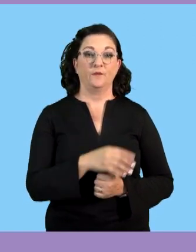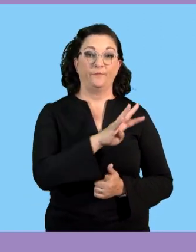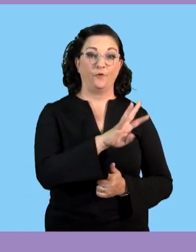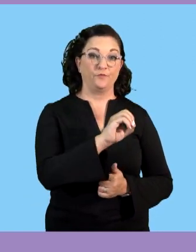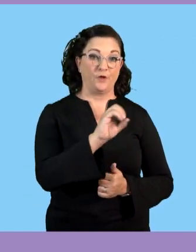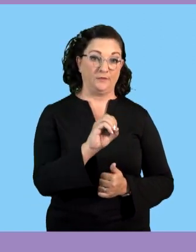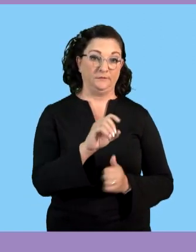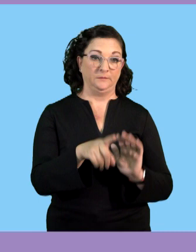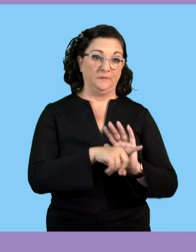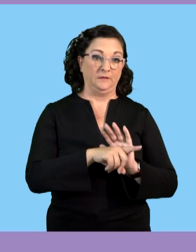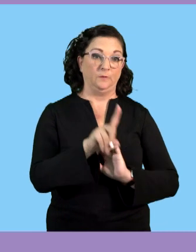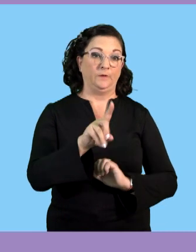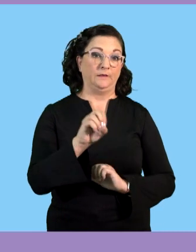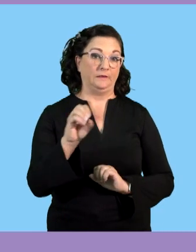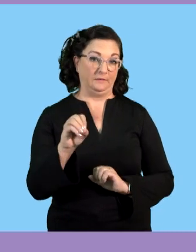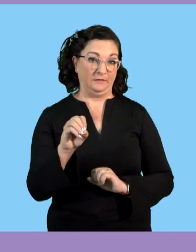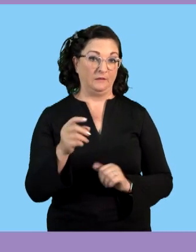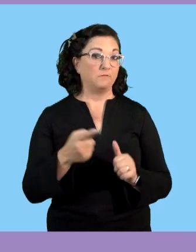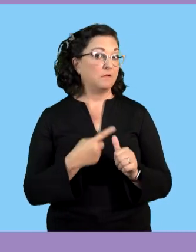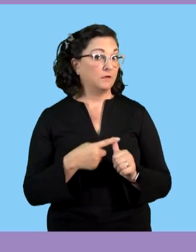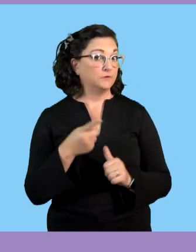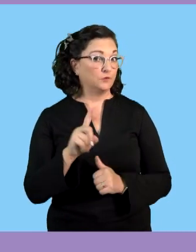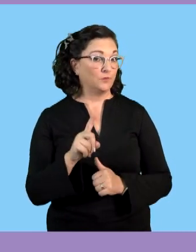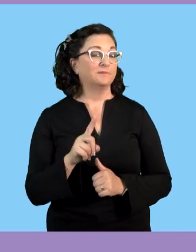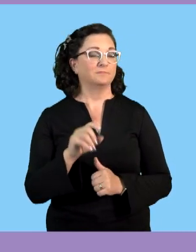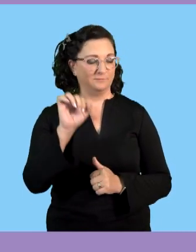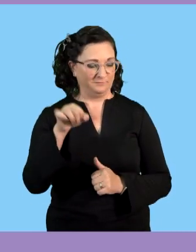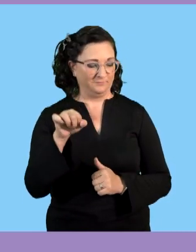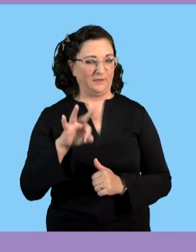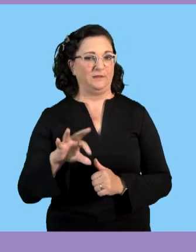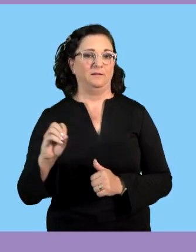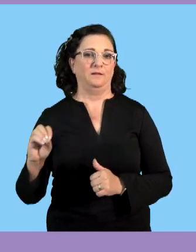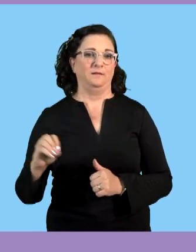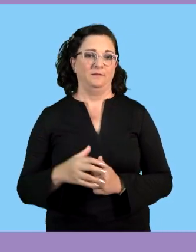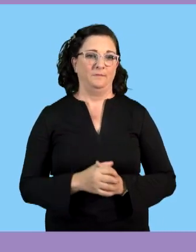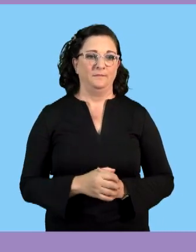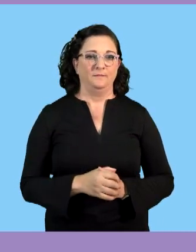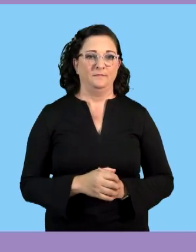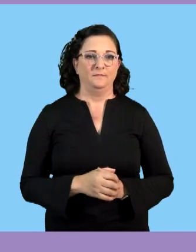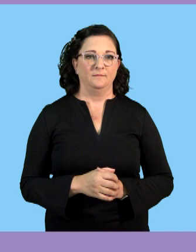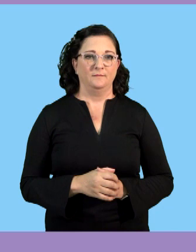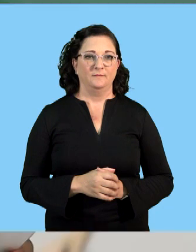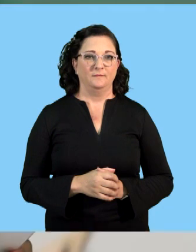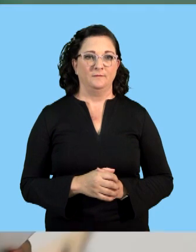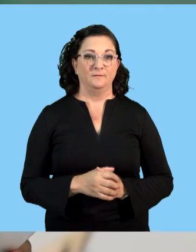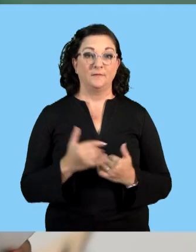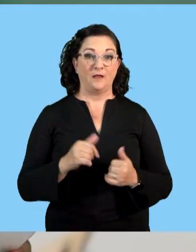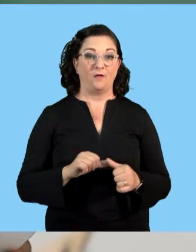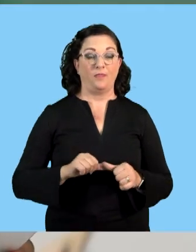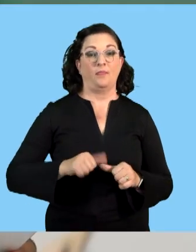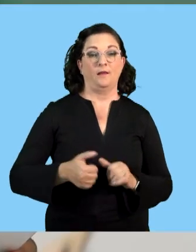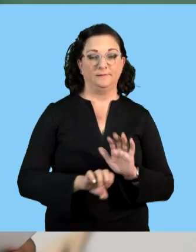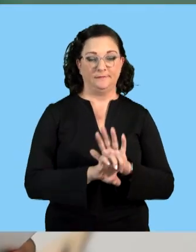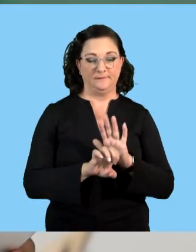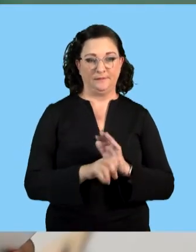when you do that, you get 400 minus 100, and it gives you, yes, 300. And let's move